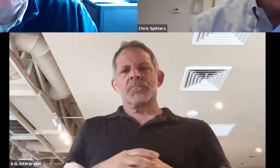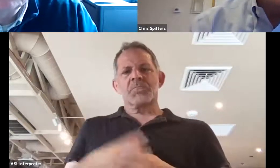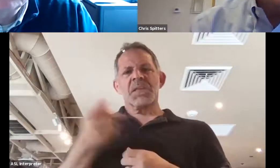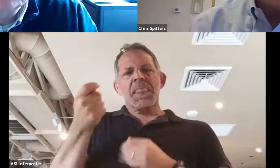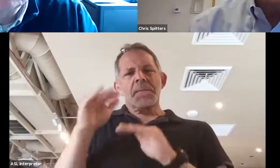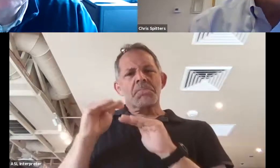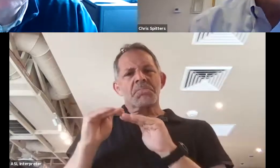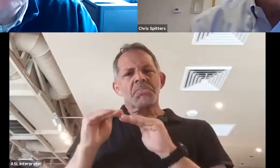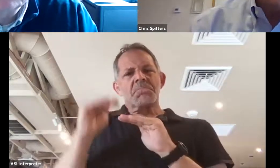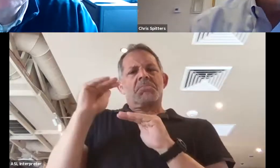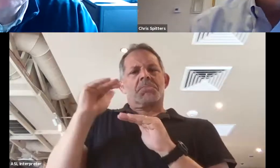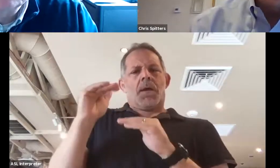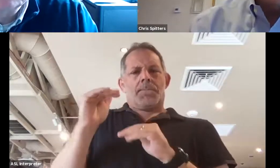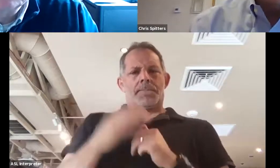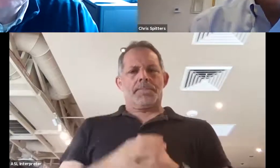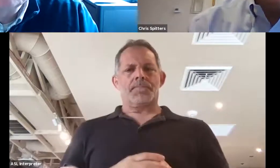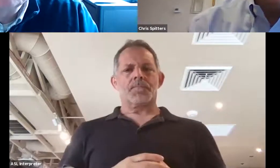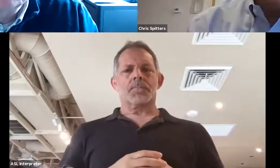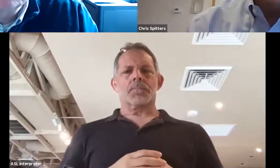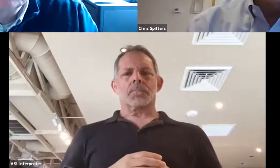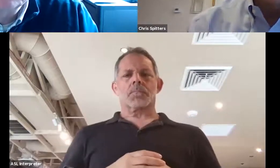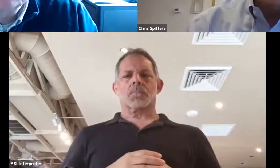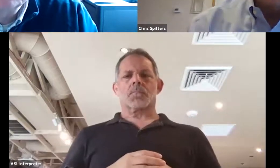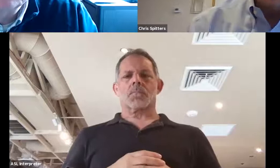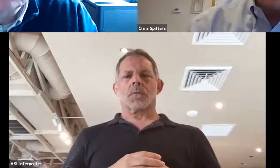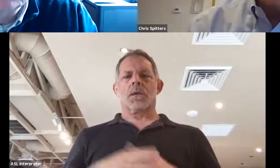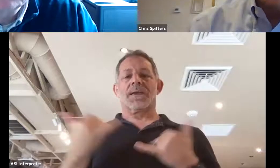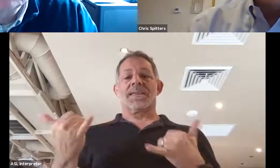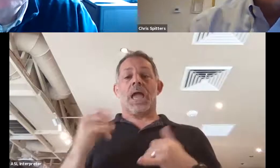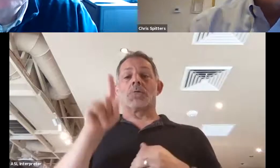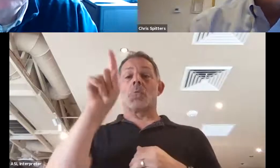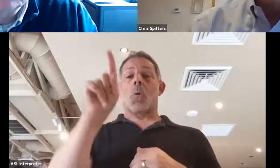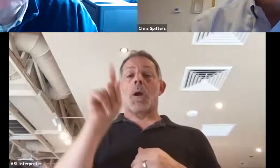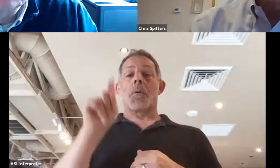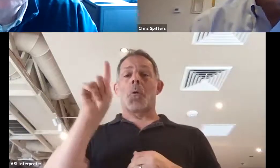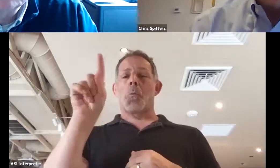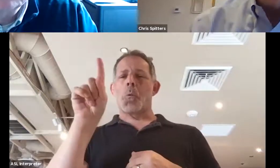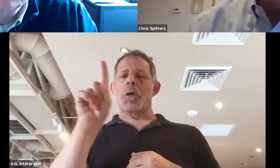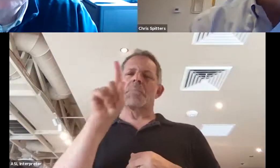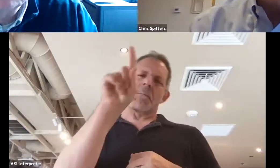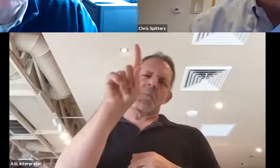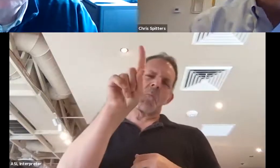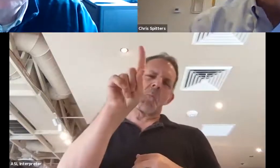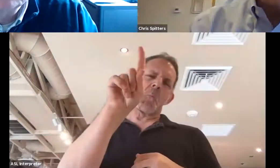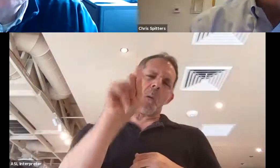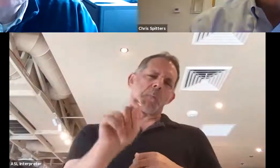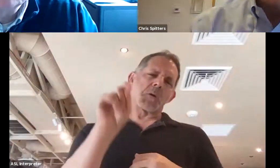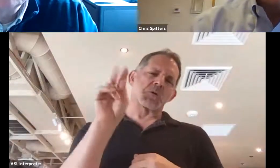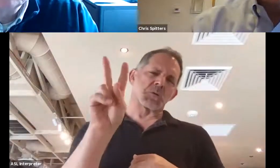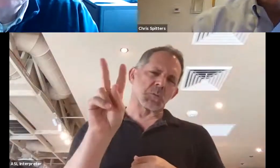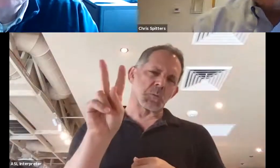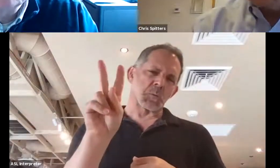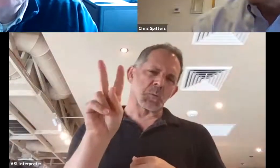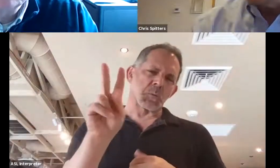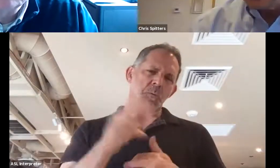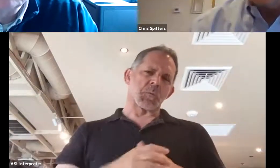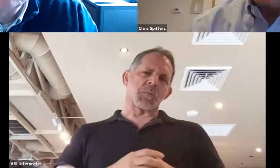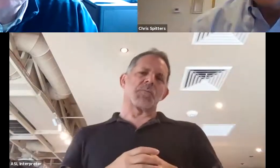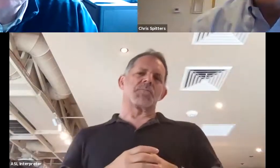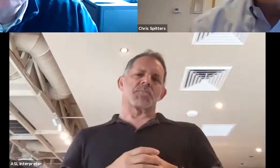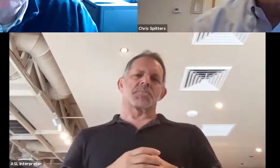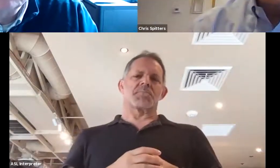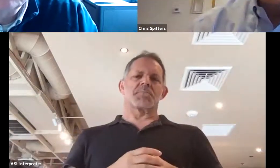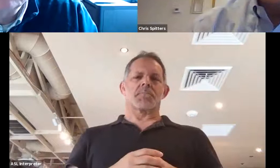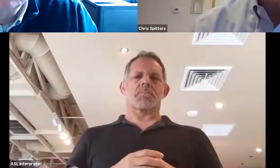1.1, 1.2. But often our calculation of that figure will lag behind what we're